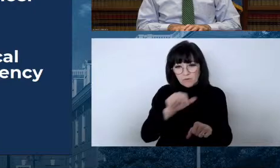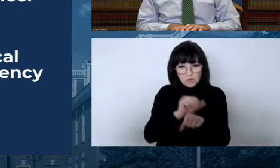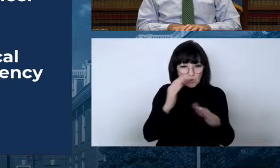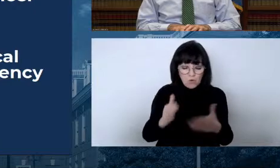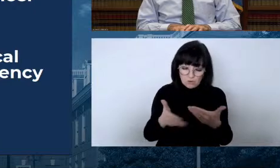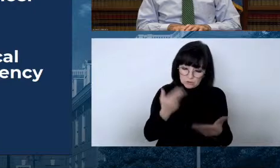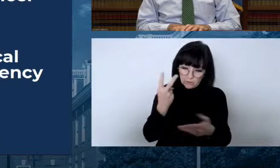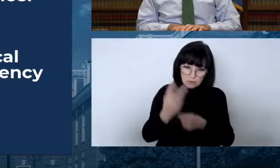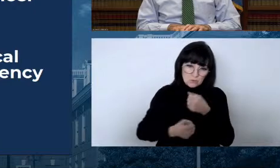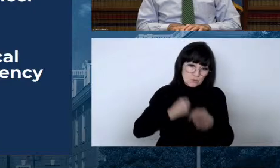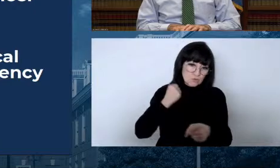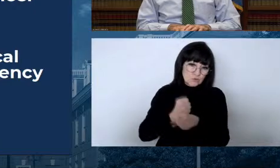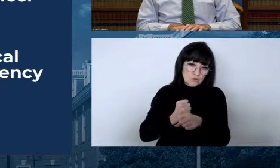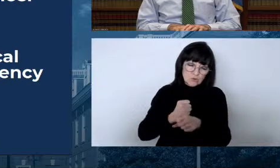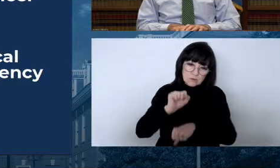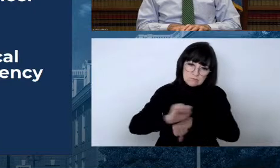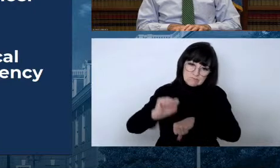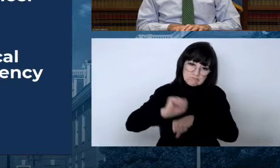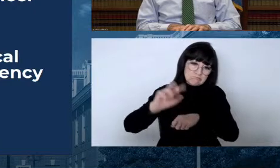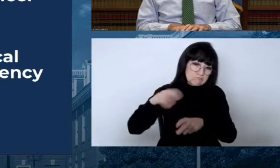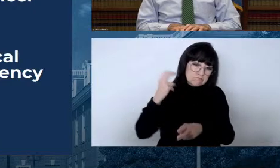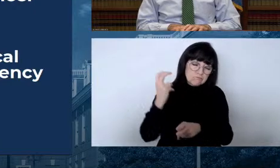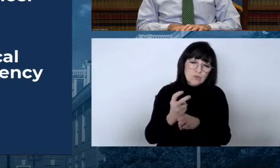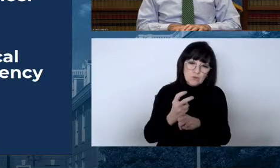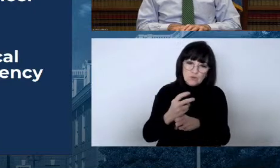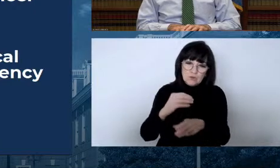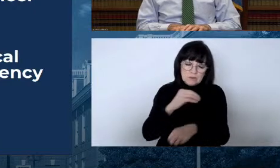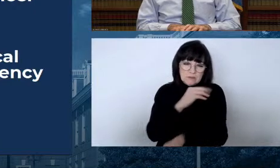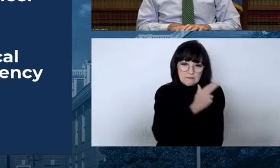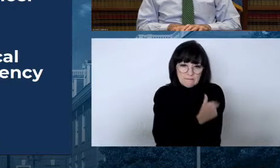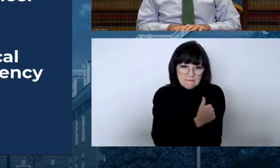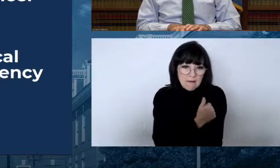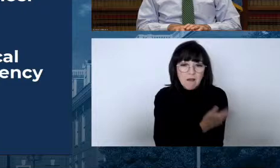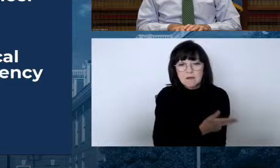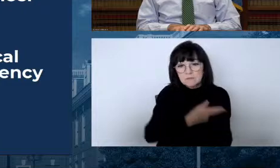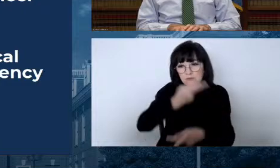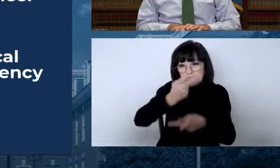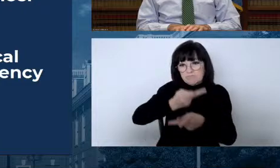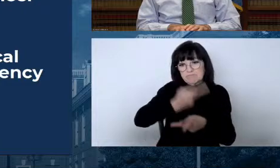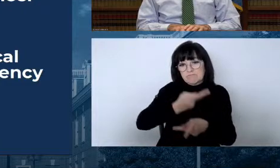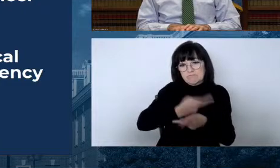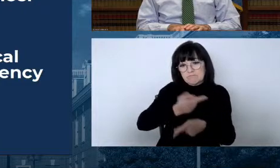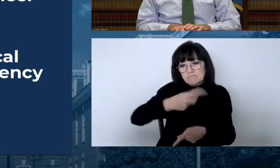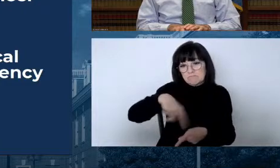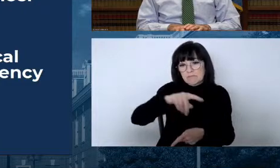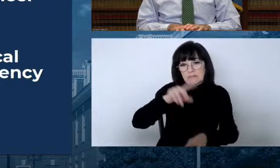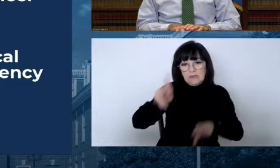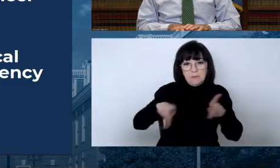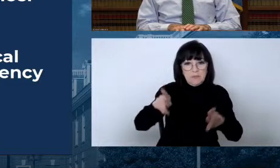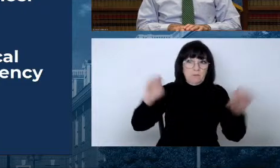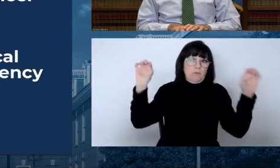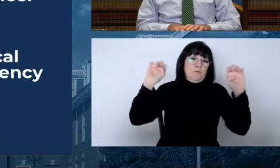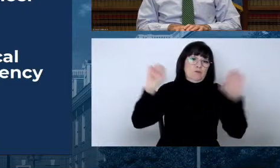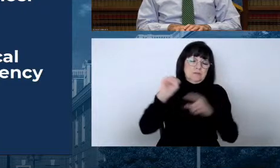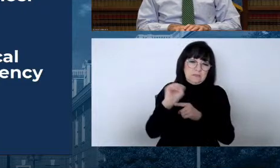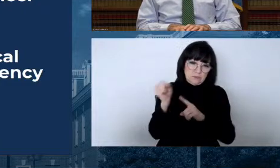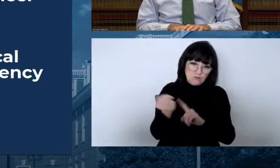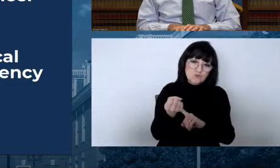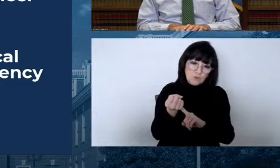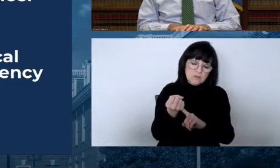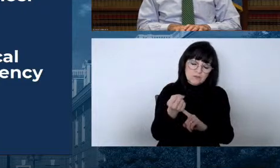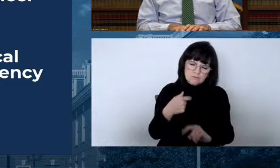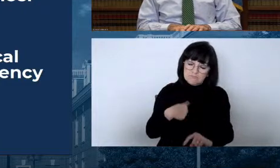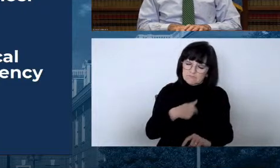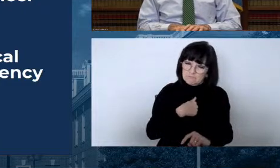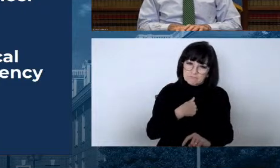years. We've got a great relationship with our partners across the state, and we appreciate very